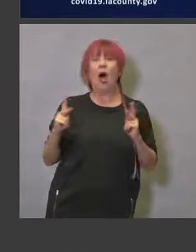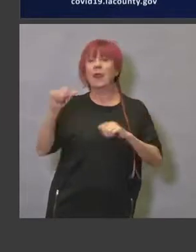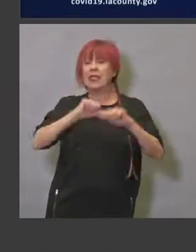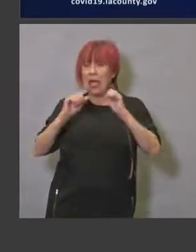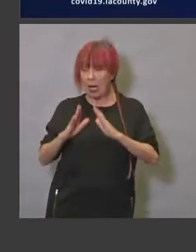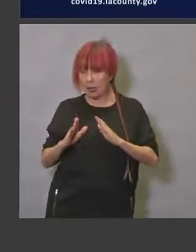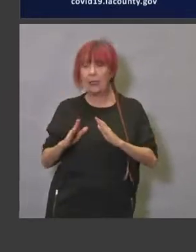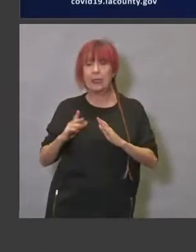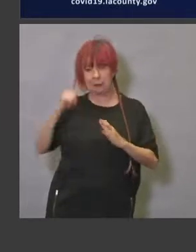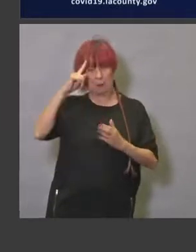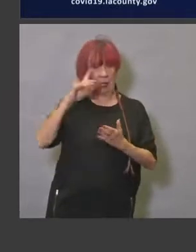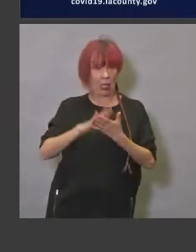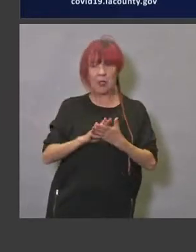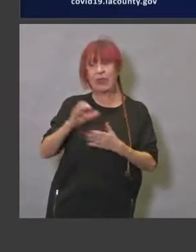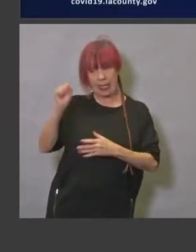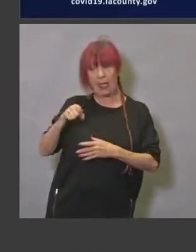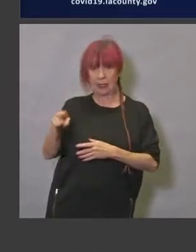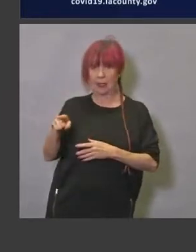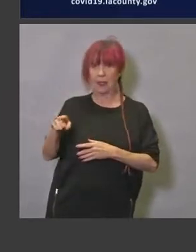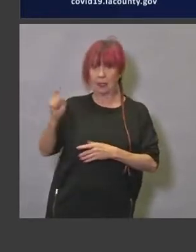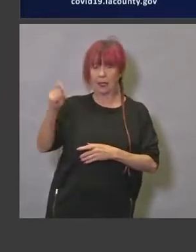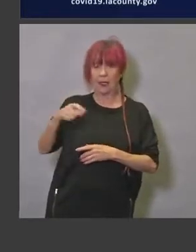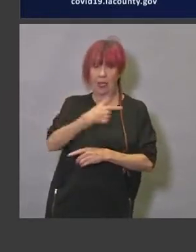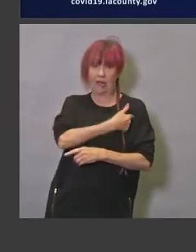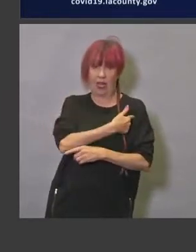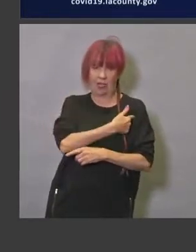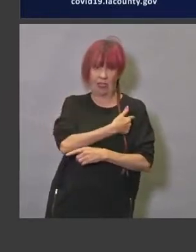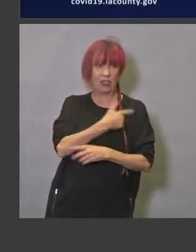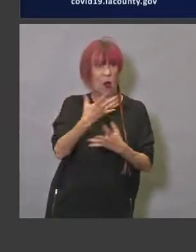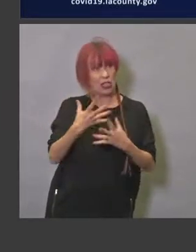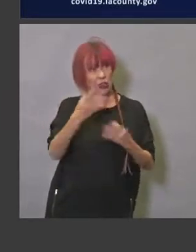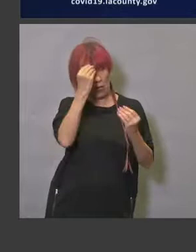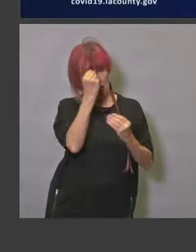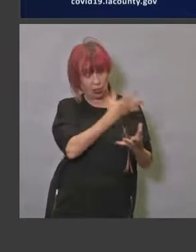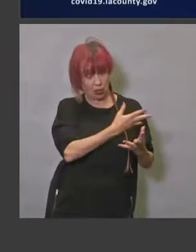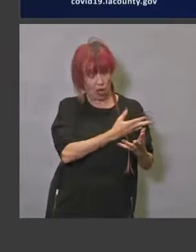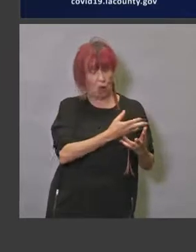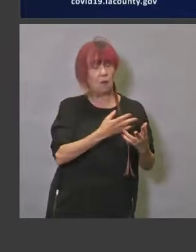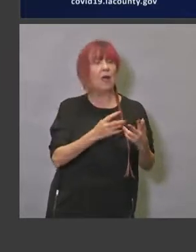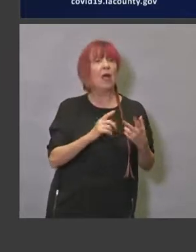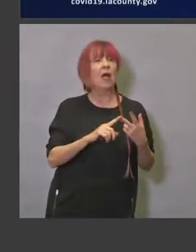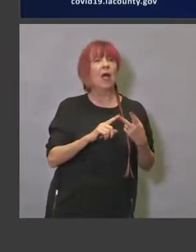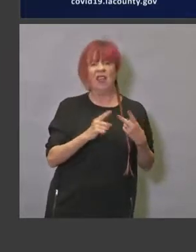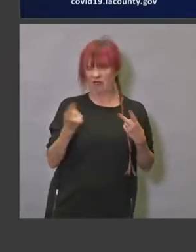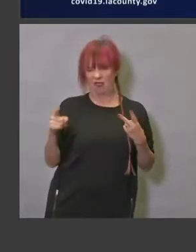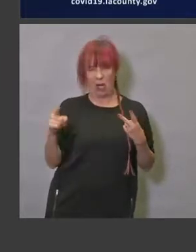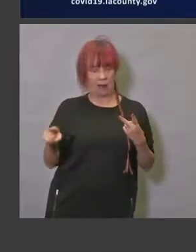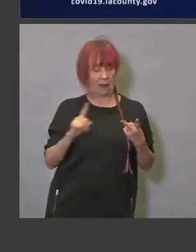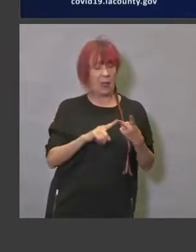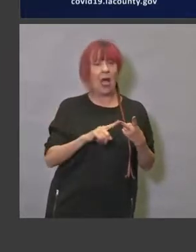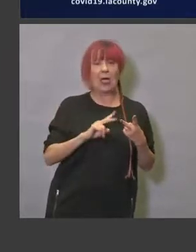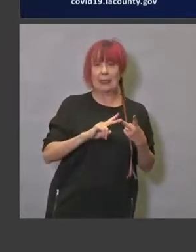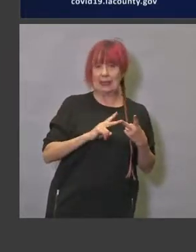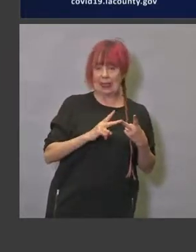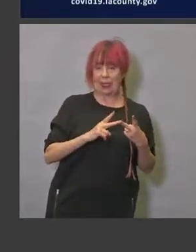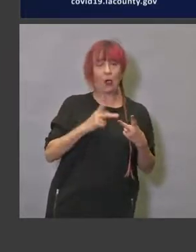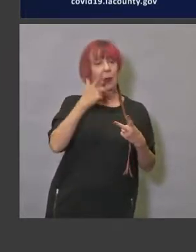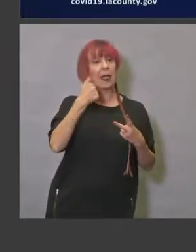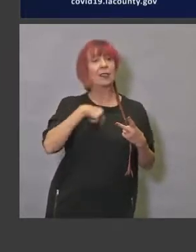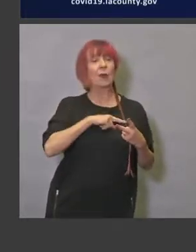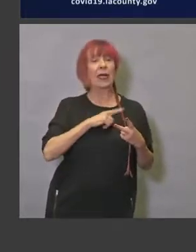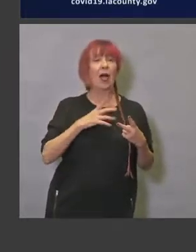they do. I just wanted to let you know about that. Secondly, since we're all getting back